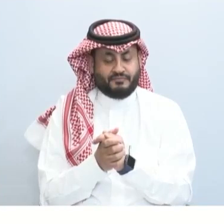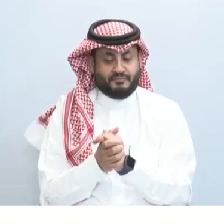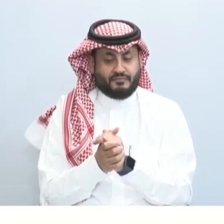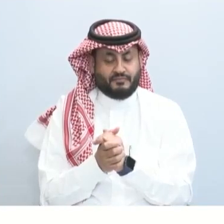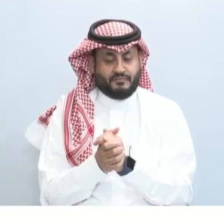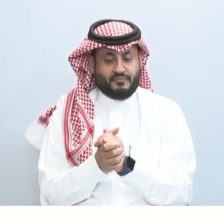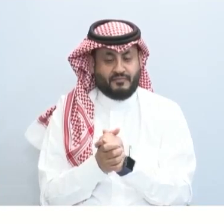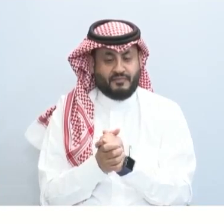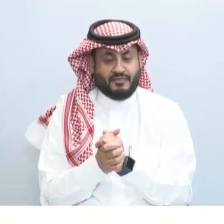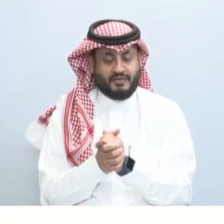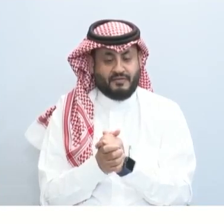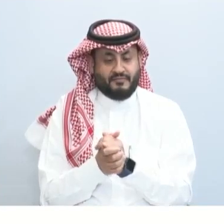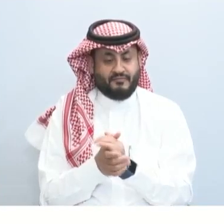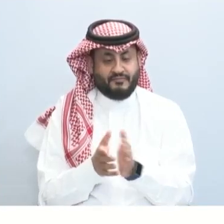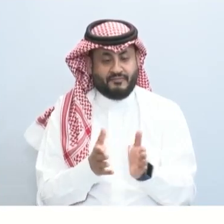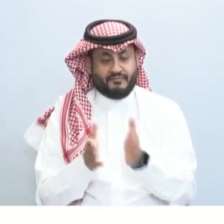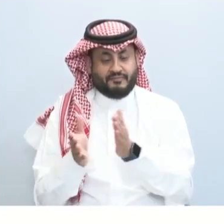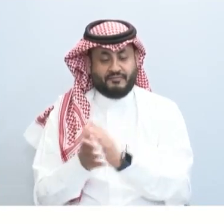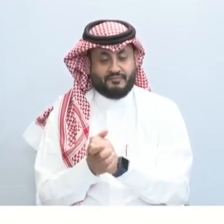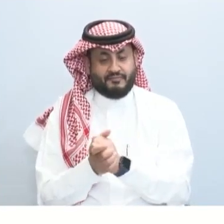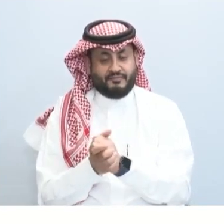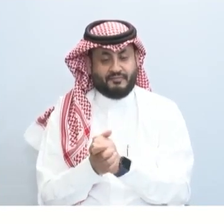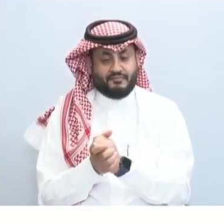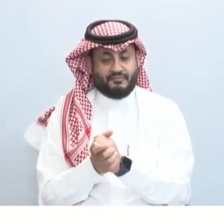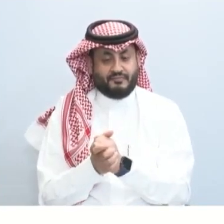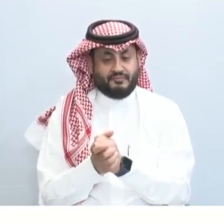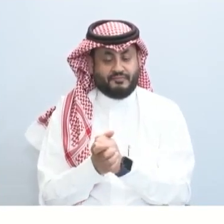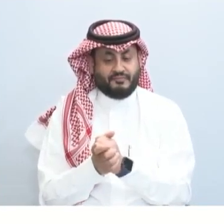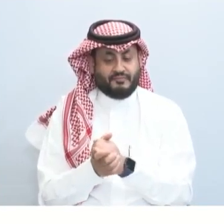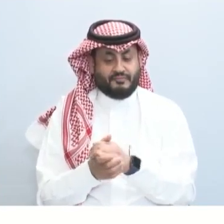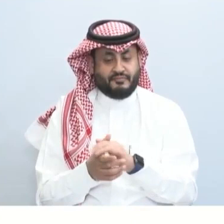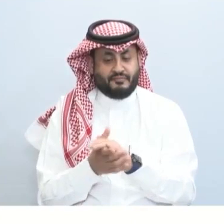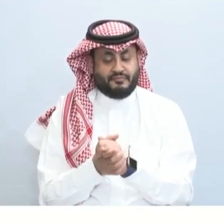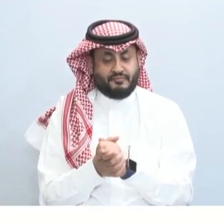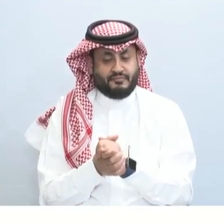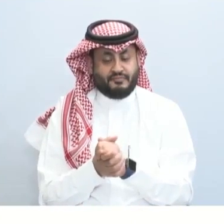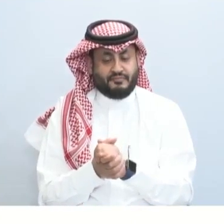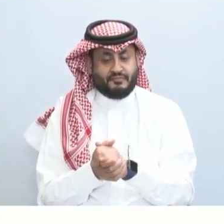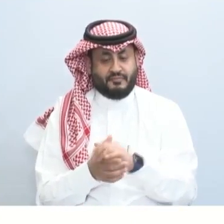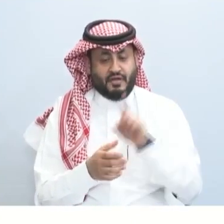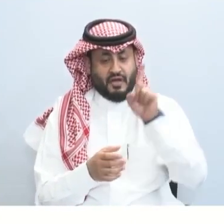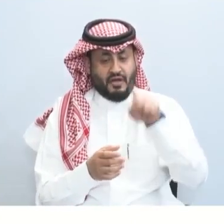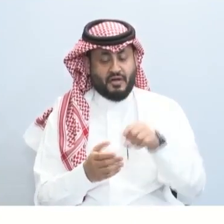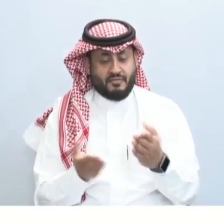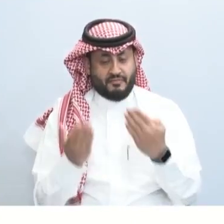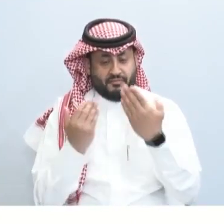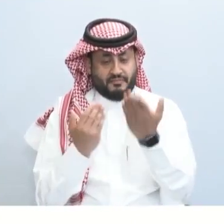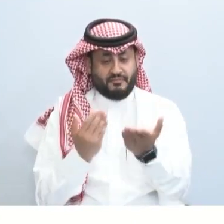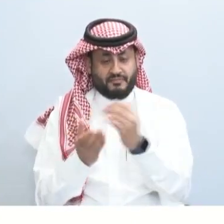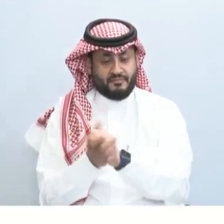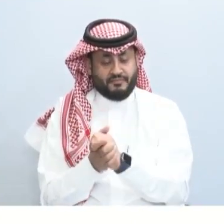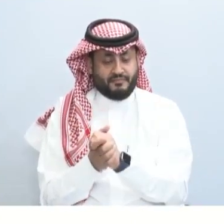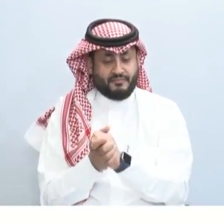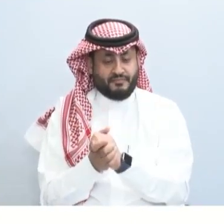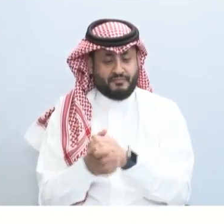places. So now let's get to know our objectives in today's lesson. At the end of this lesson, we hope that you will be able